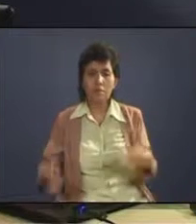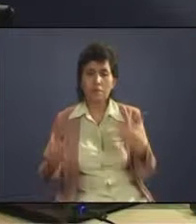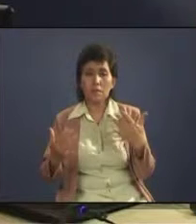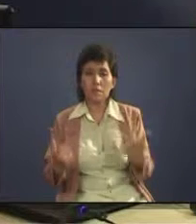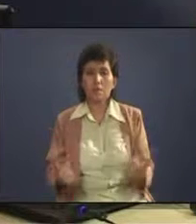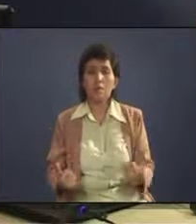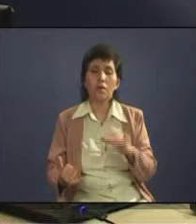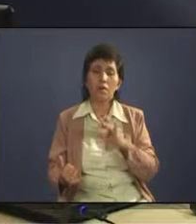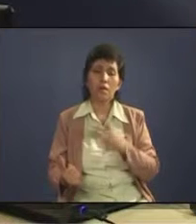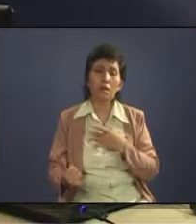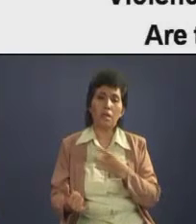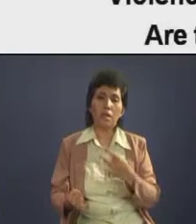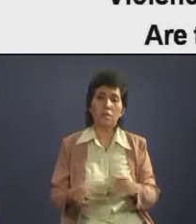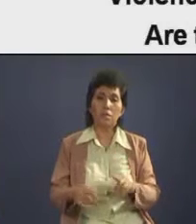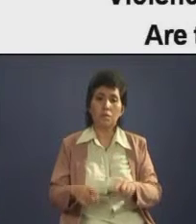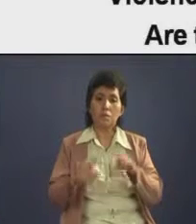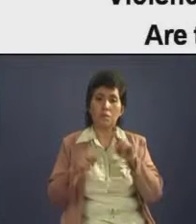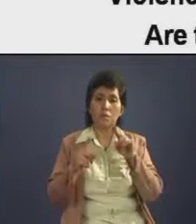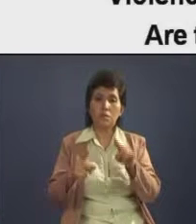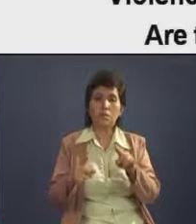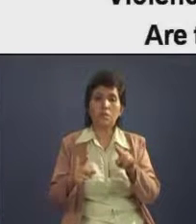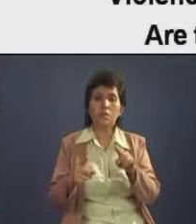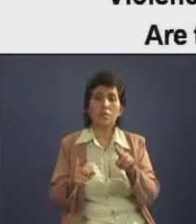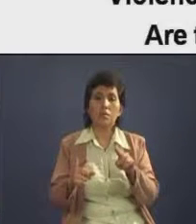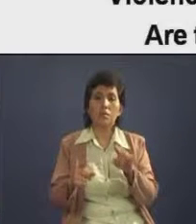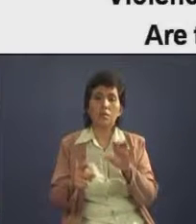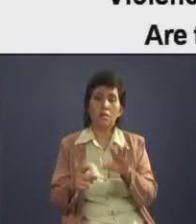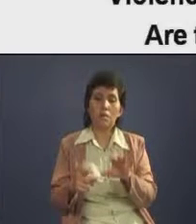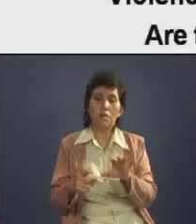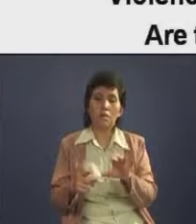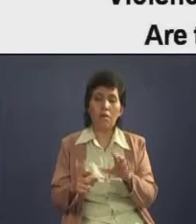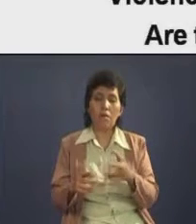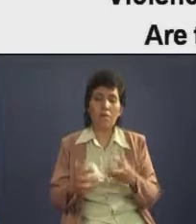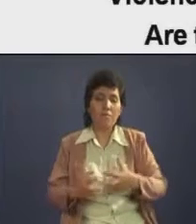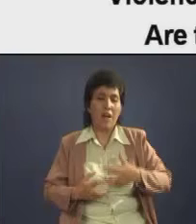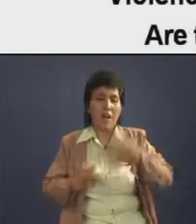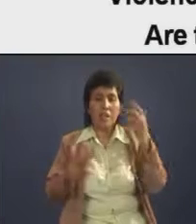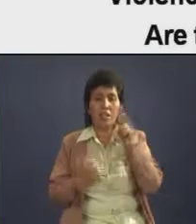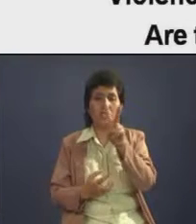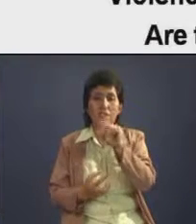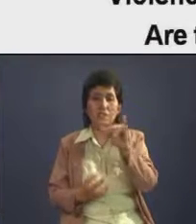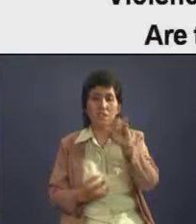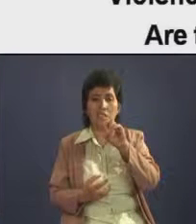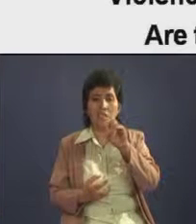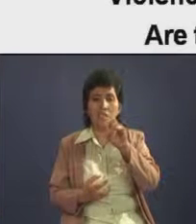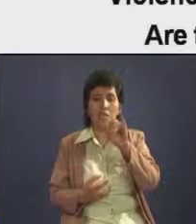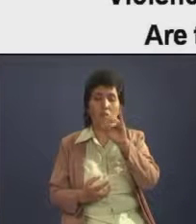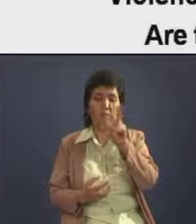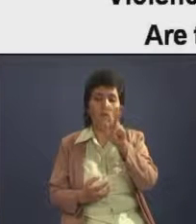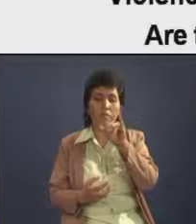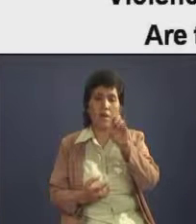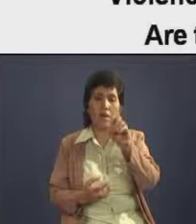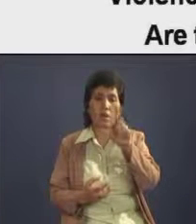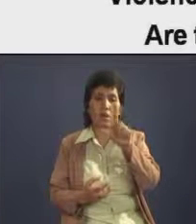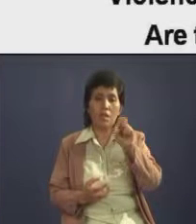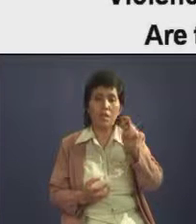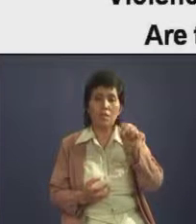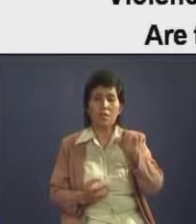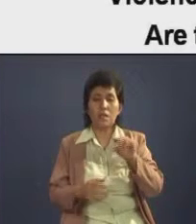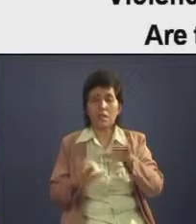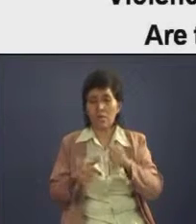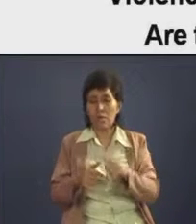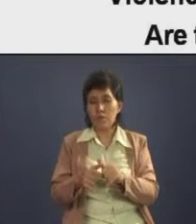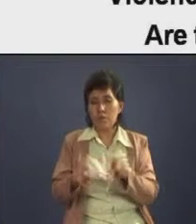Now, next one I would like to go to is violence. Now, violence and aggression, are they the same? How do you differentiate